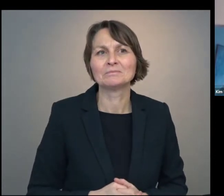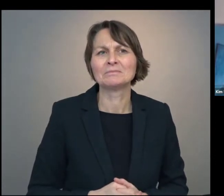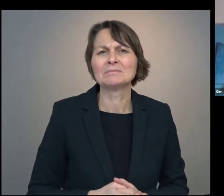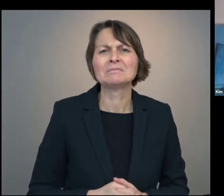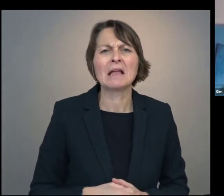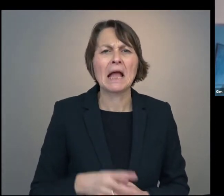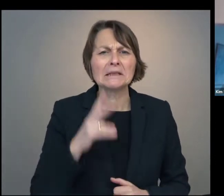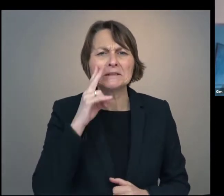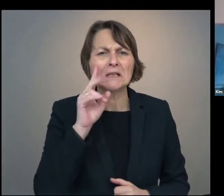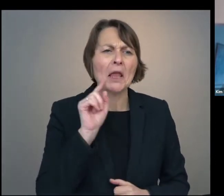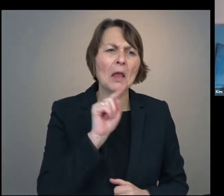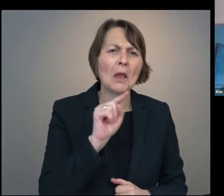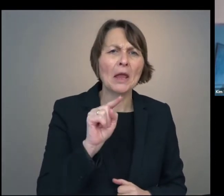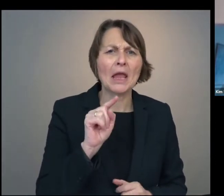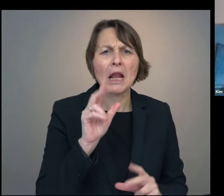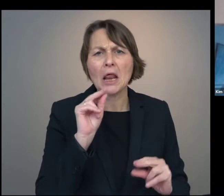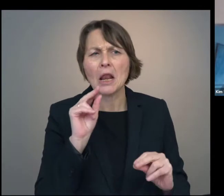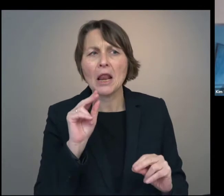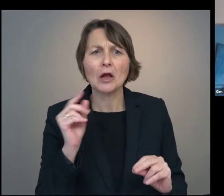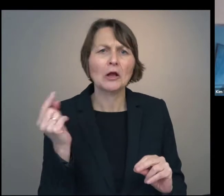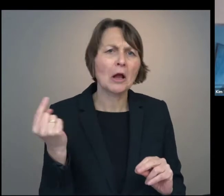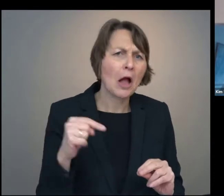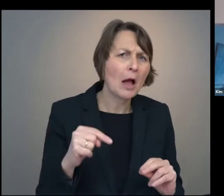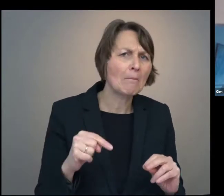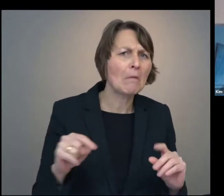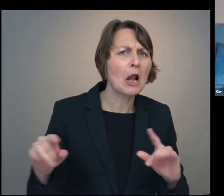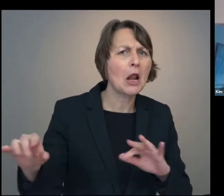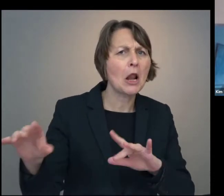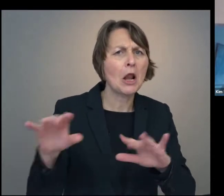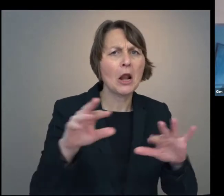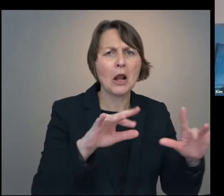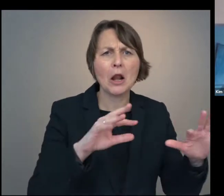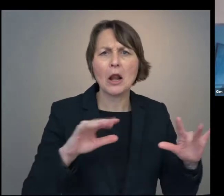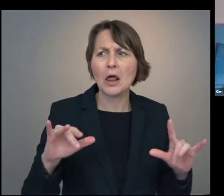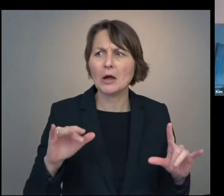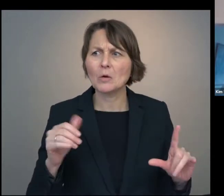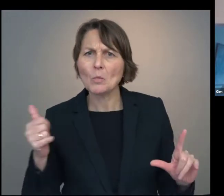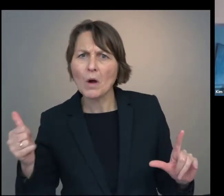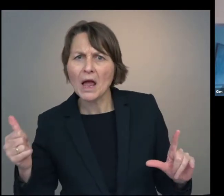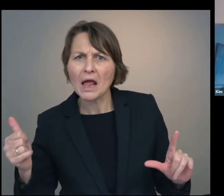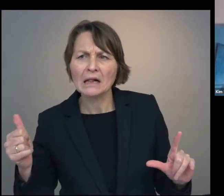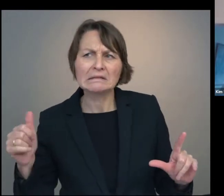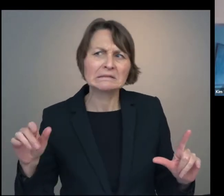I've seen speculations as to his return and well-being.